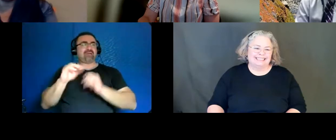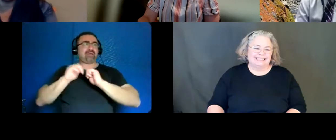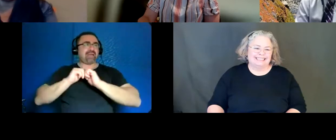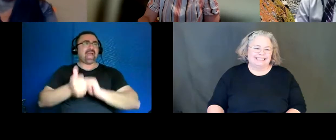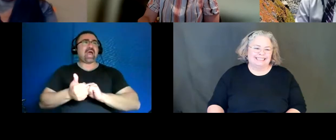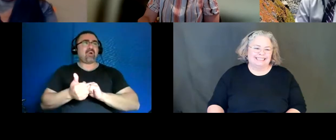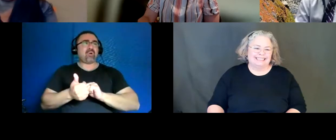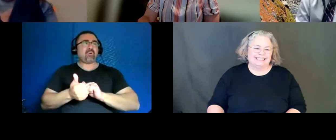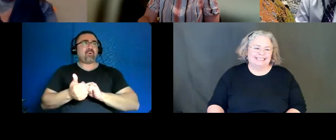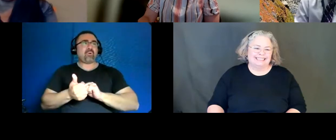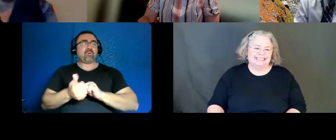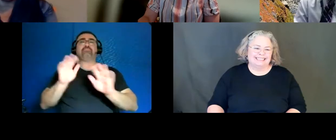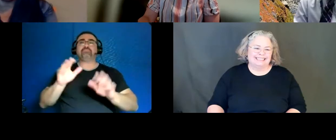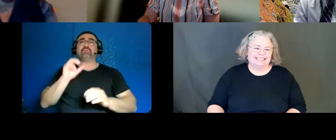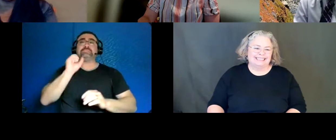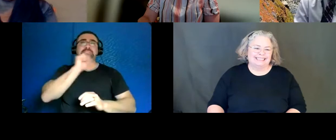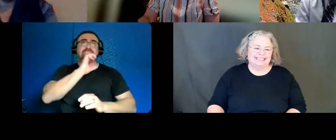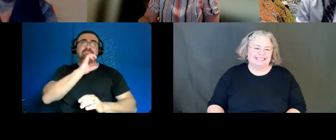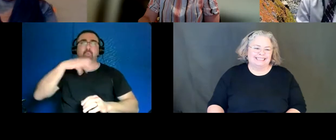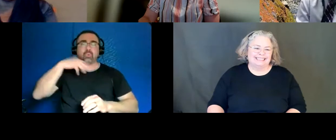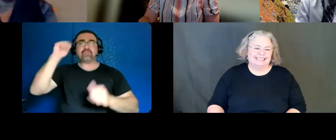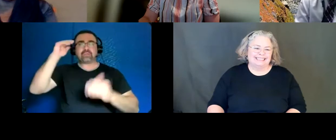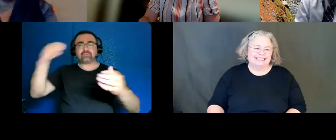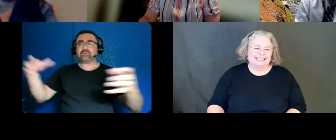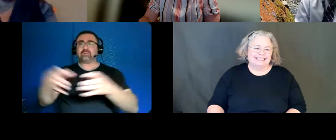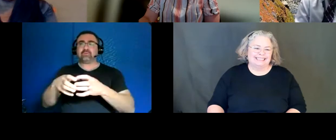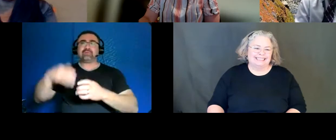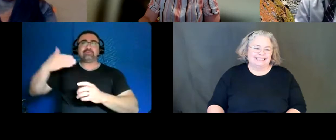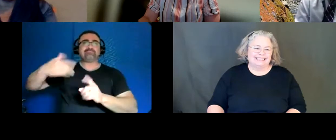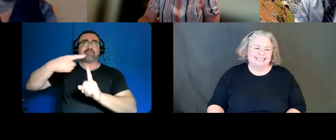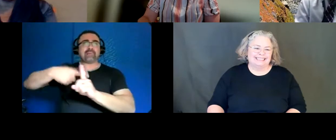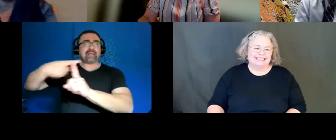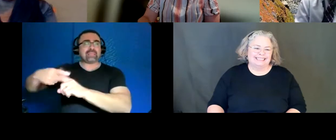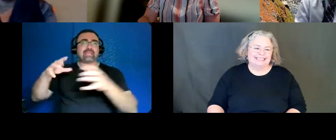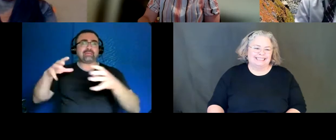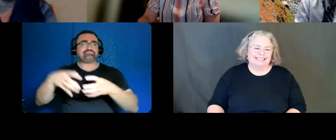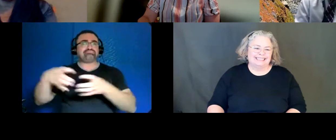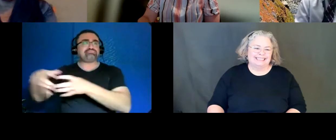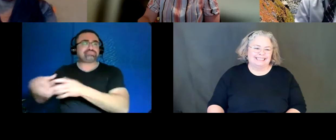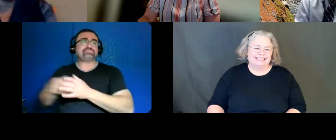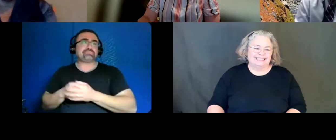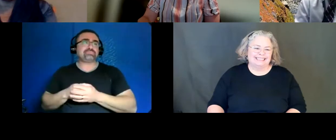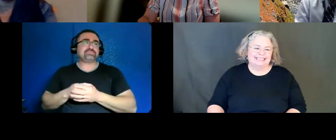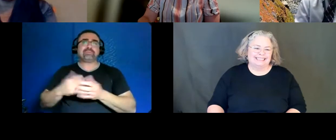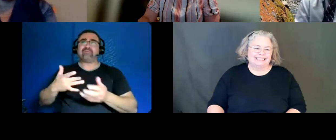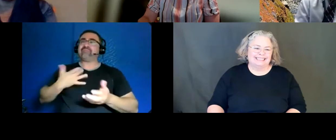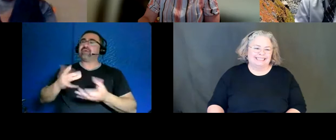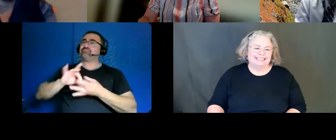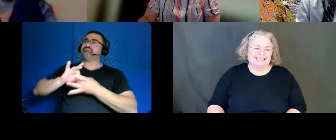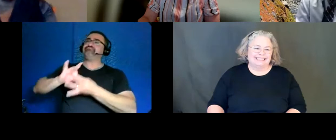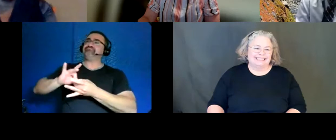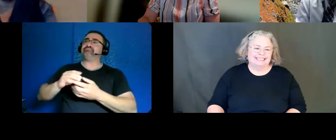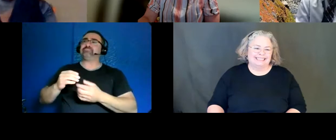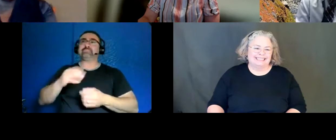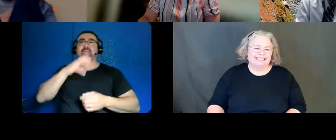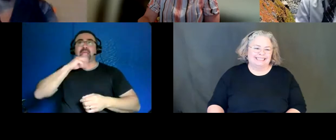they have a group of older adults regularly attending monthly gatherings, to stay connected. They range in